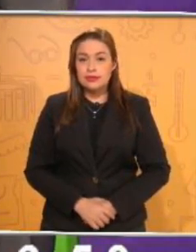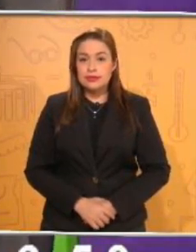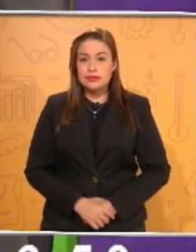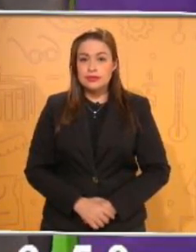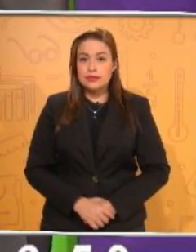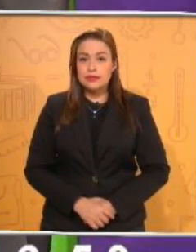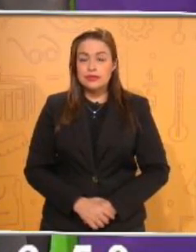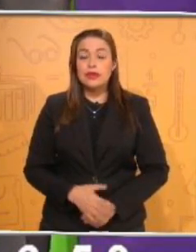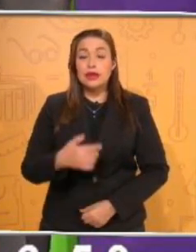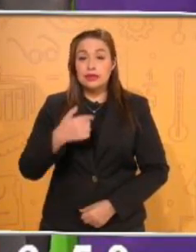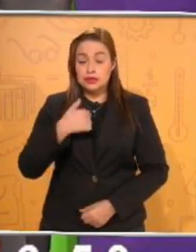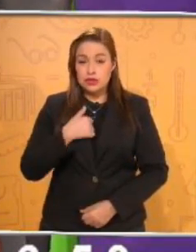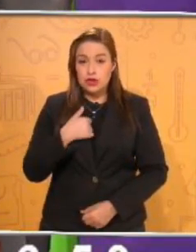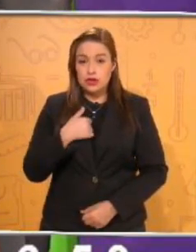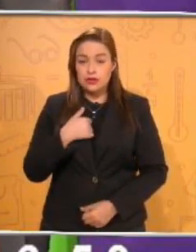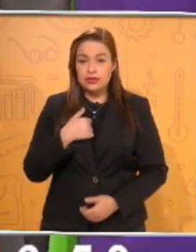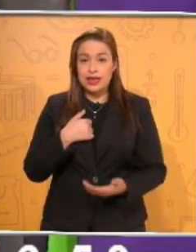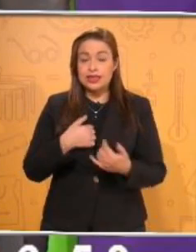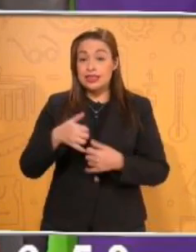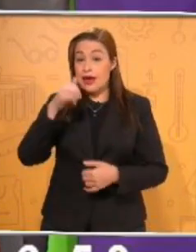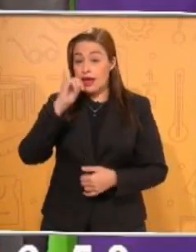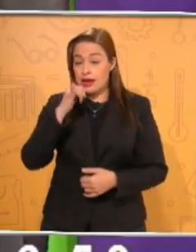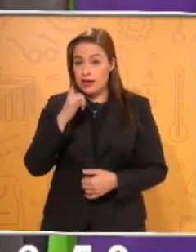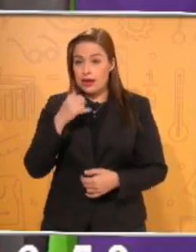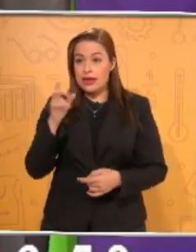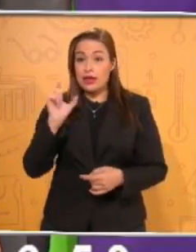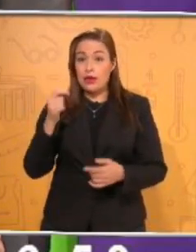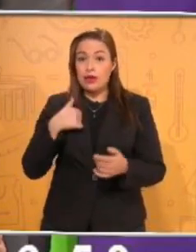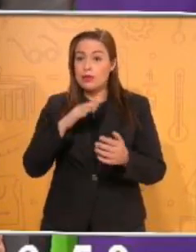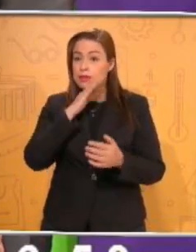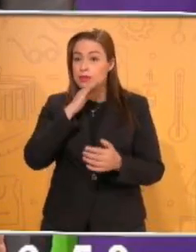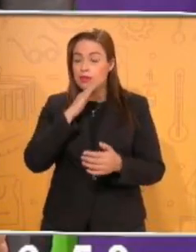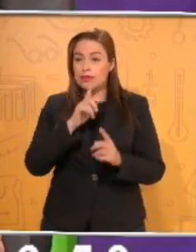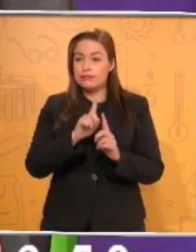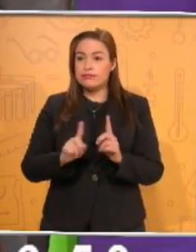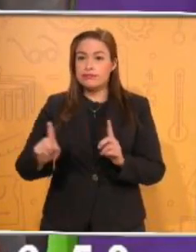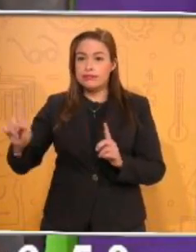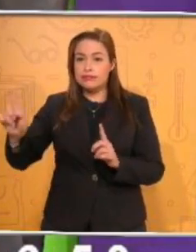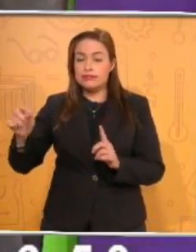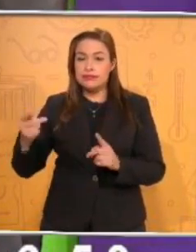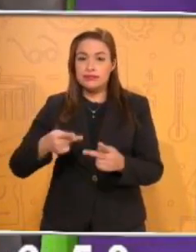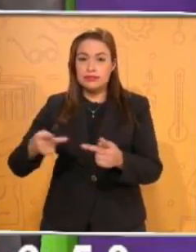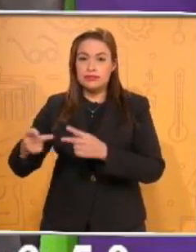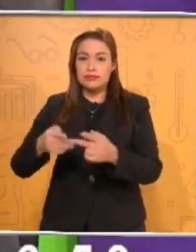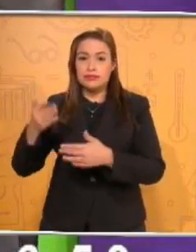I was drinking a milkshake when my mom watched a film.